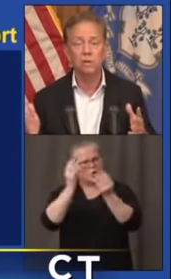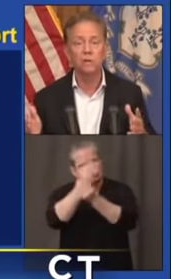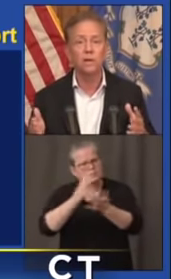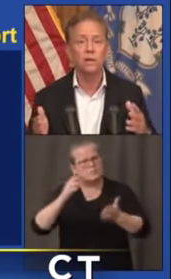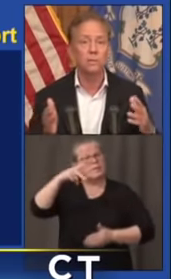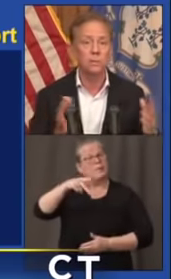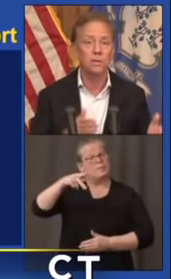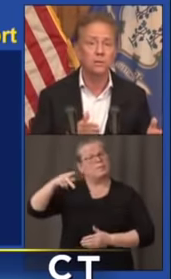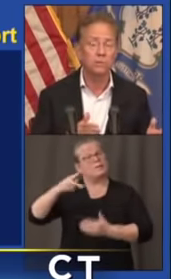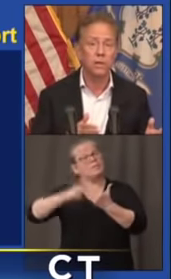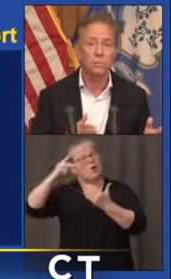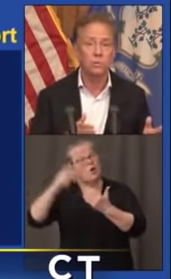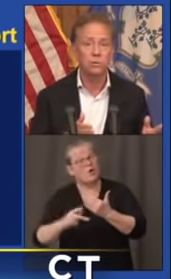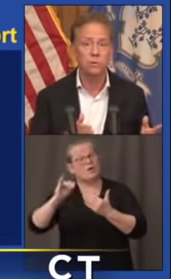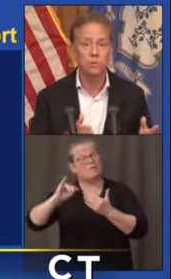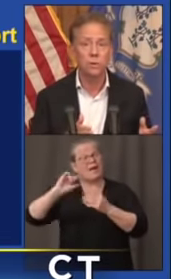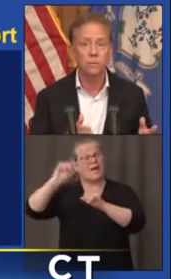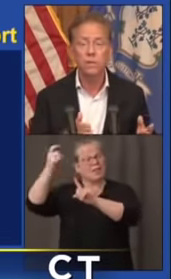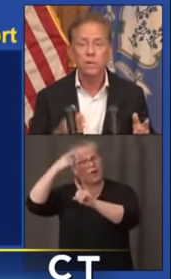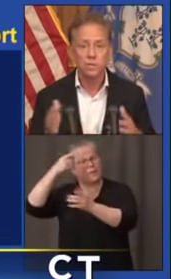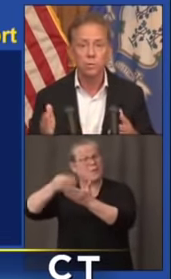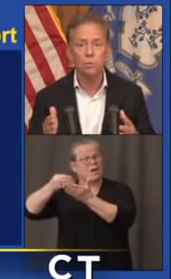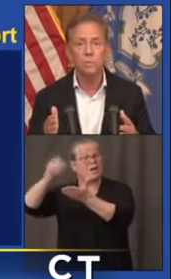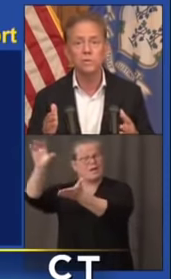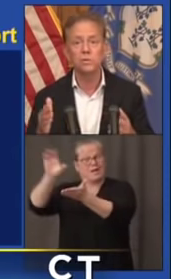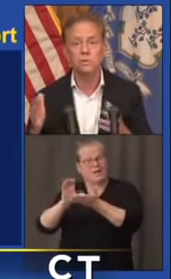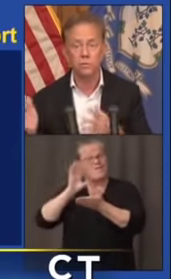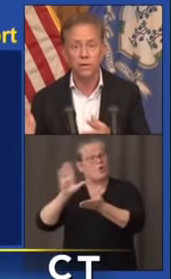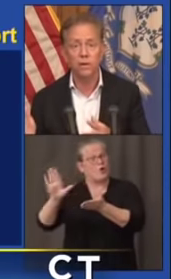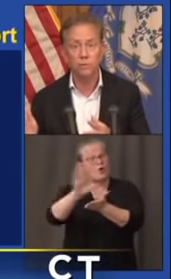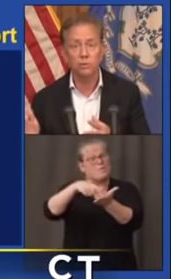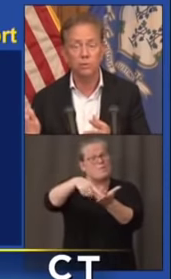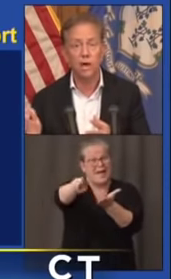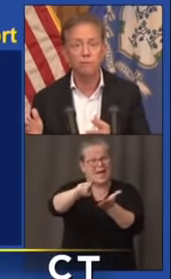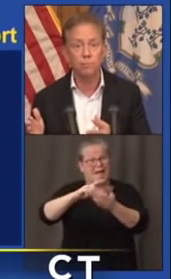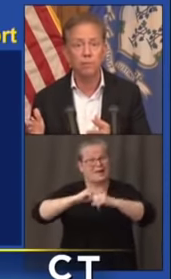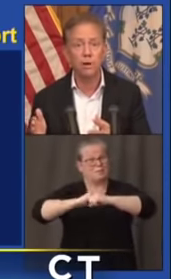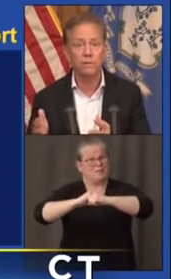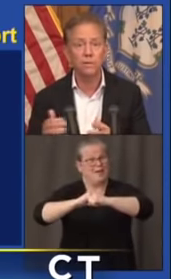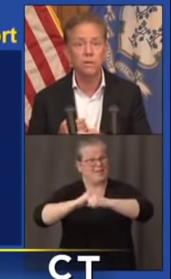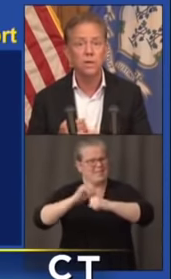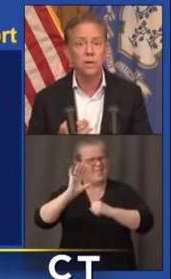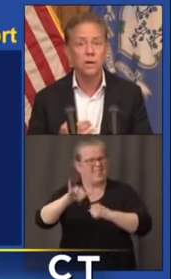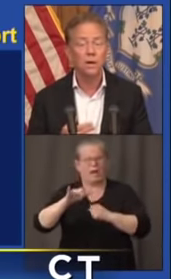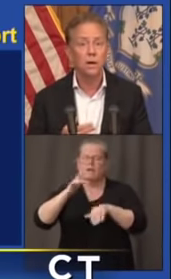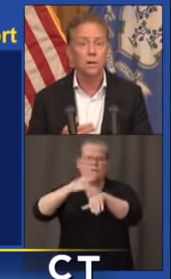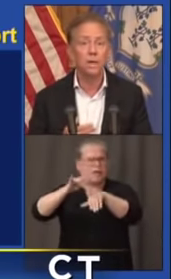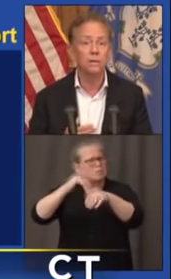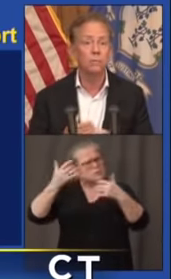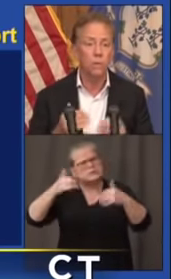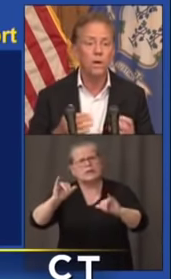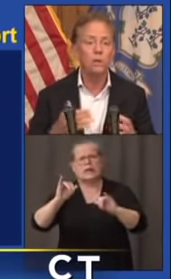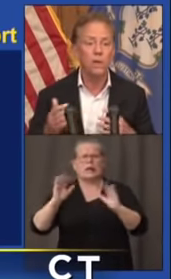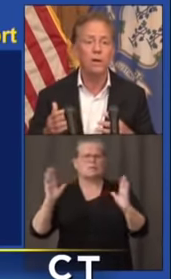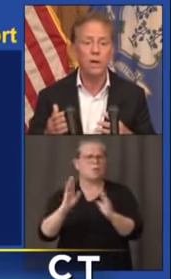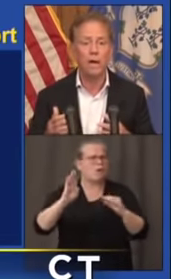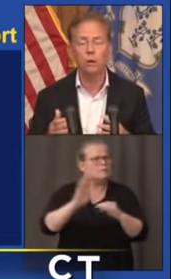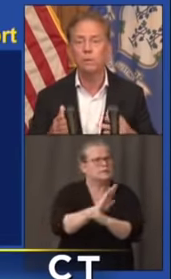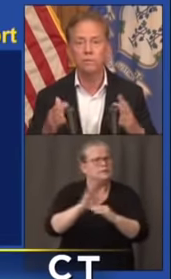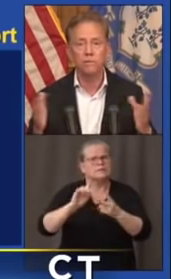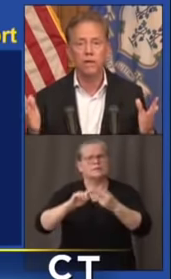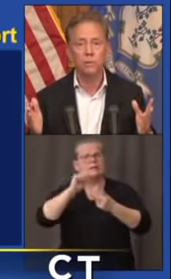still available. It's available to small business. It's available to not-for-profits. And we are there